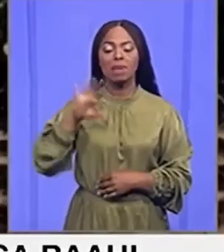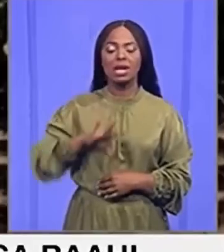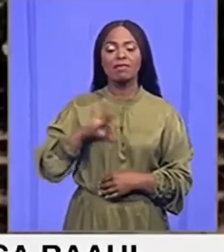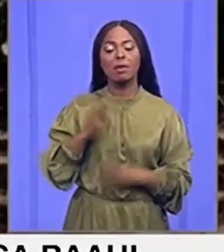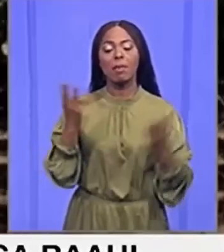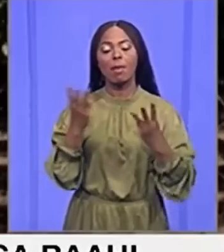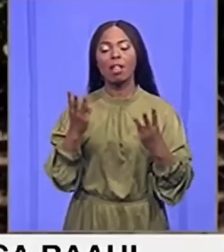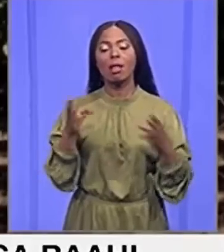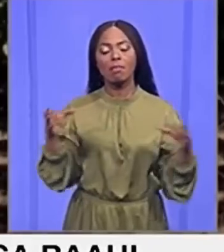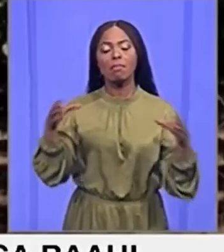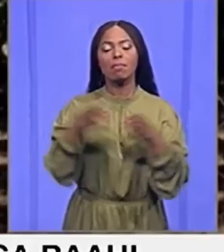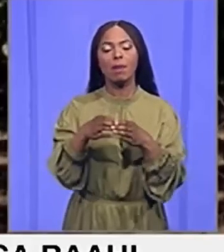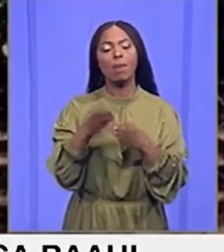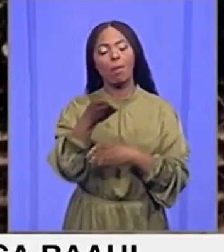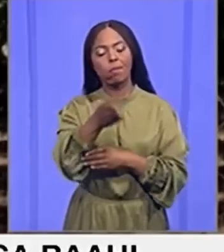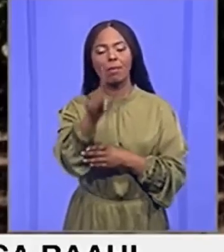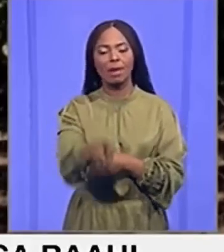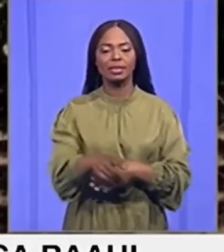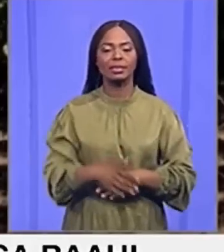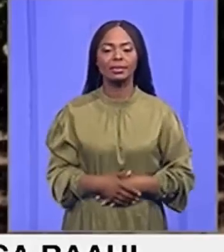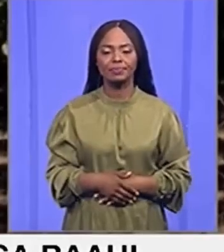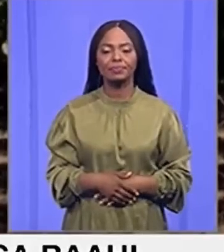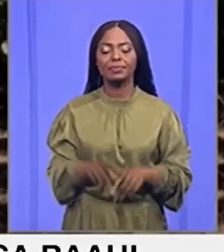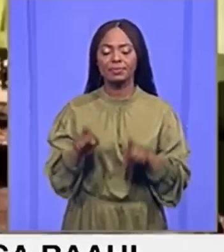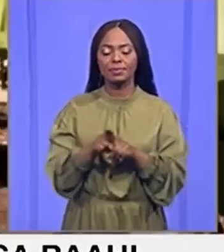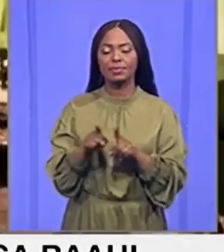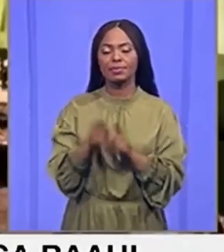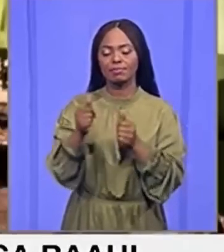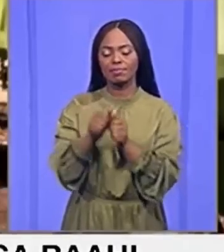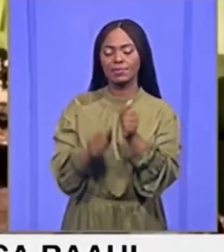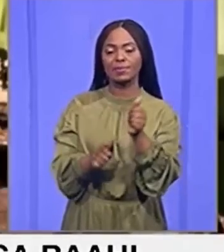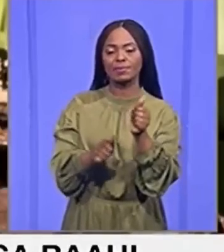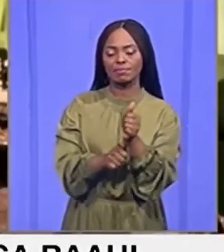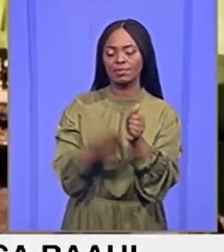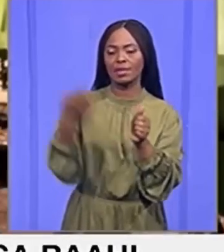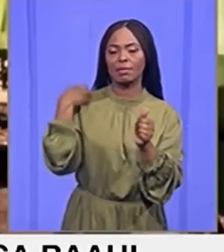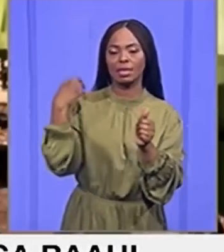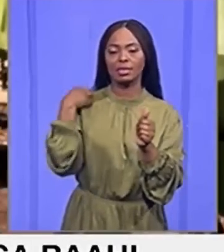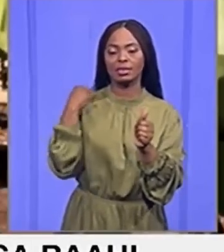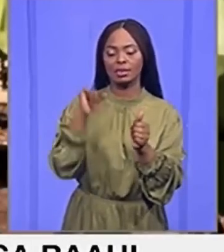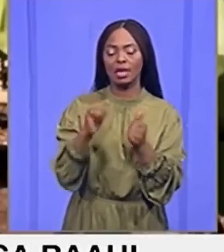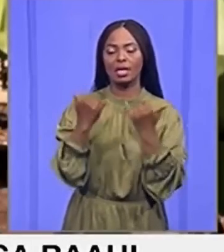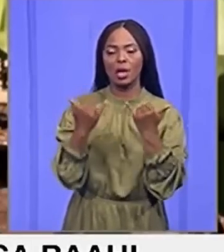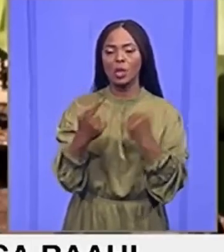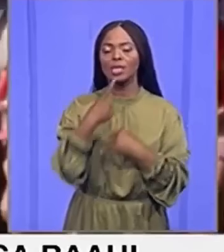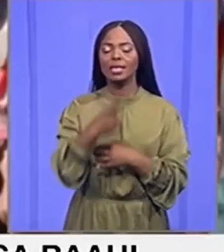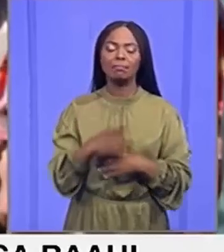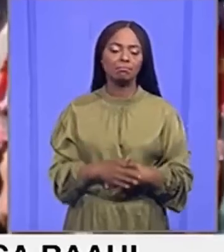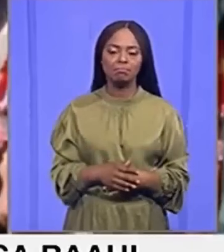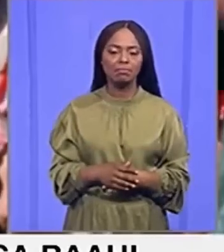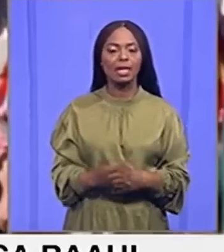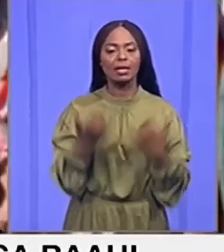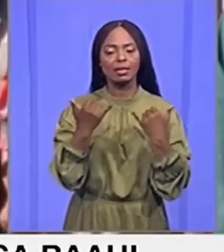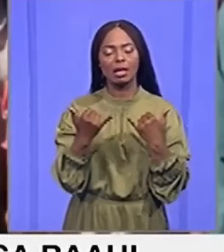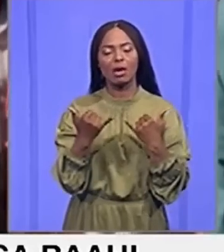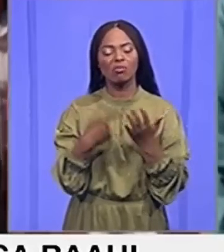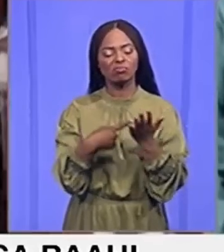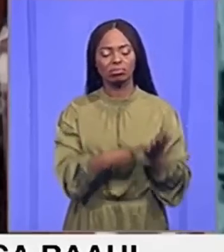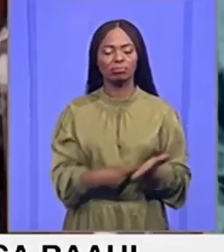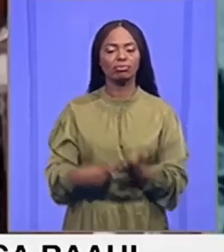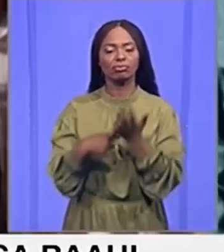there. Motlatsa letona la ntshetsopele ya metsi ya mahae le ka bobotjha ya mobu o dumetse hore ho na le diphephetso tseo ba ntseng ba sebetsana le